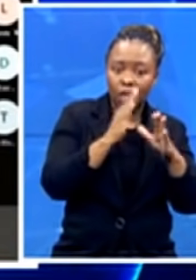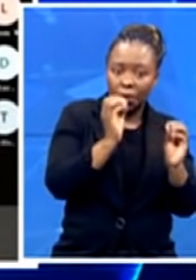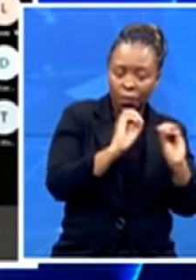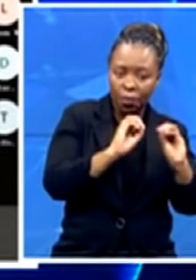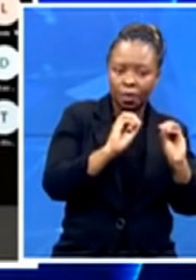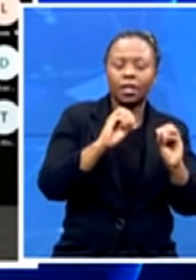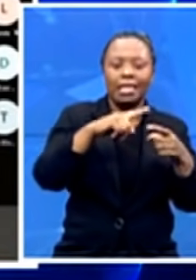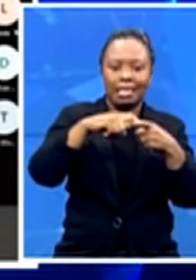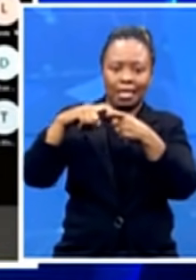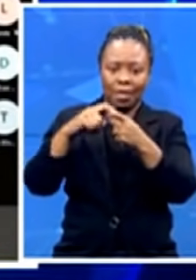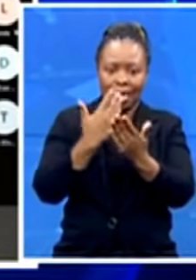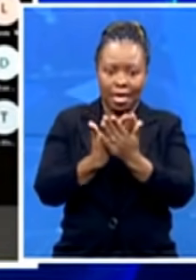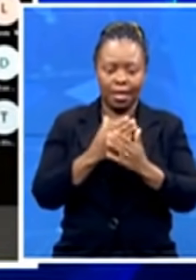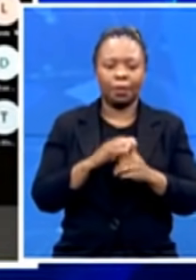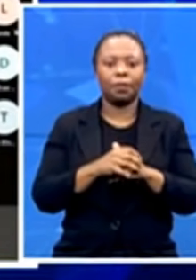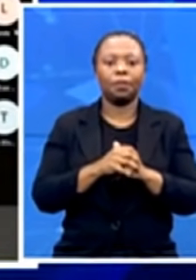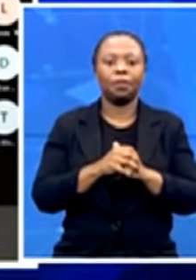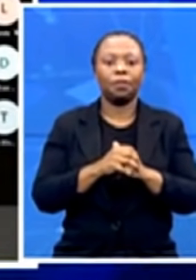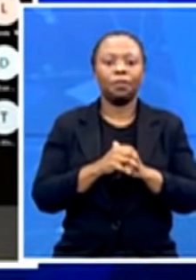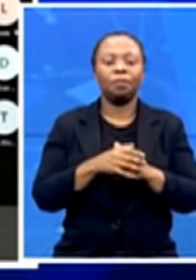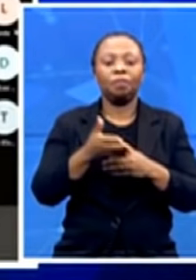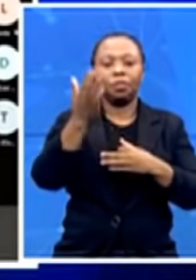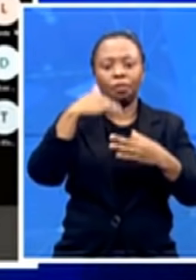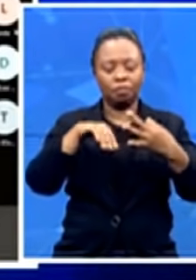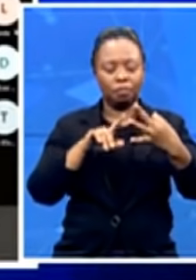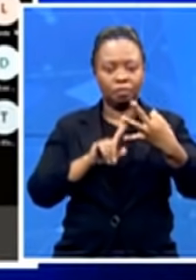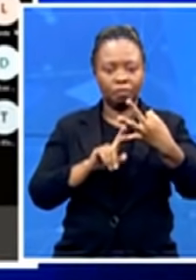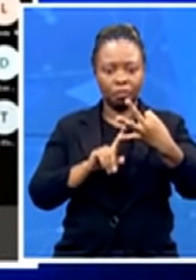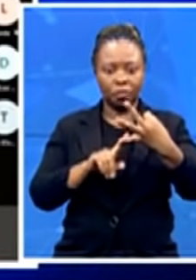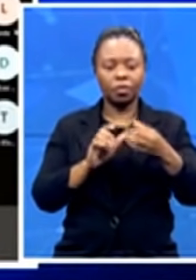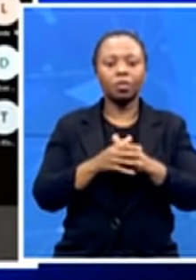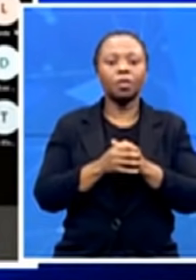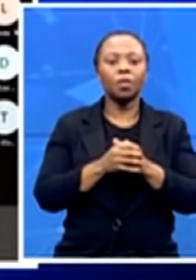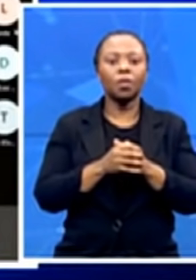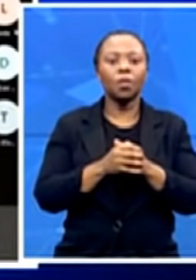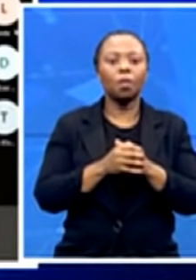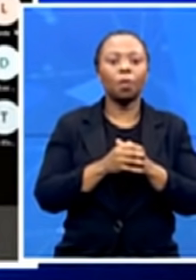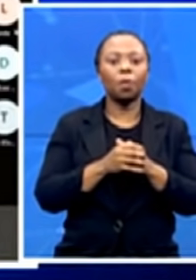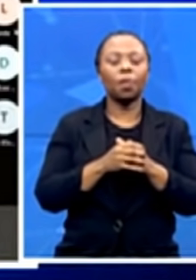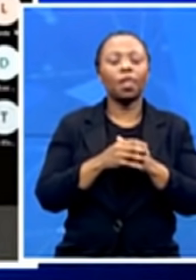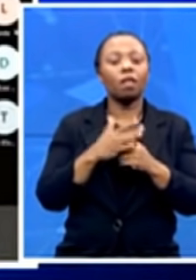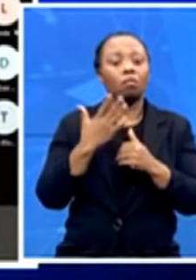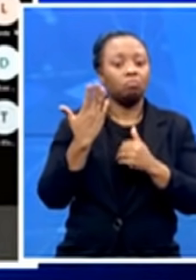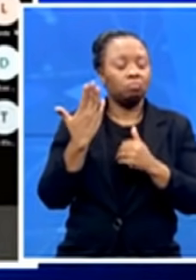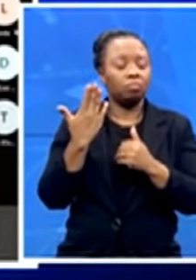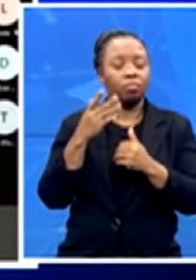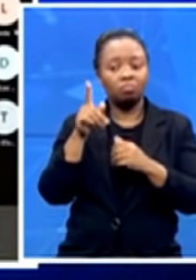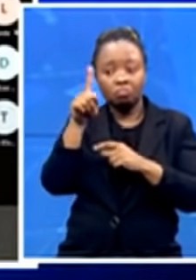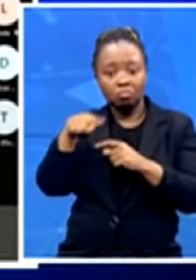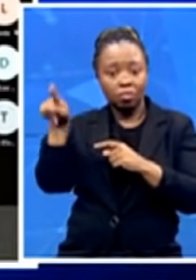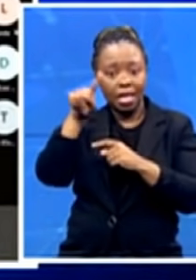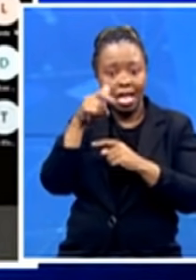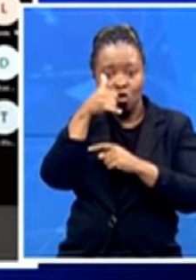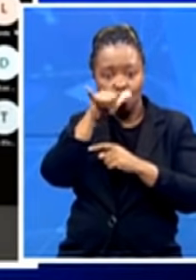And the third category, those who've been convicted of corruption or other serious crimes. They must resign